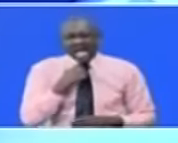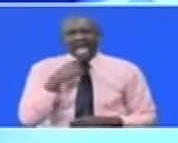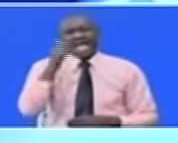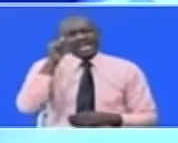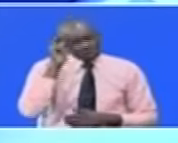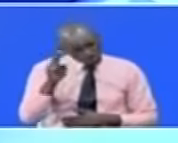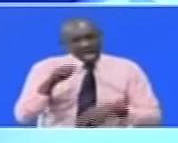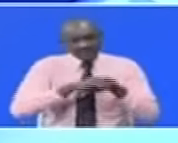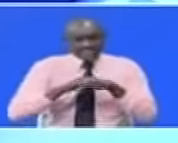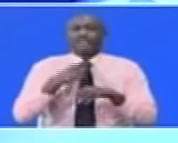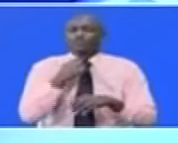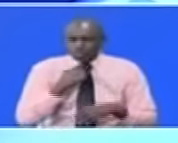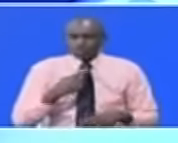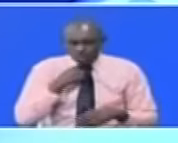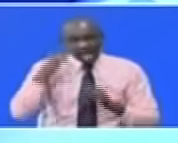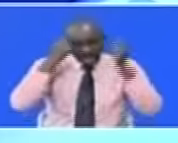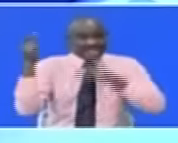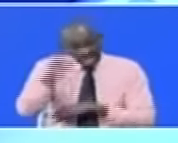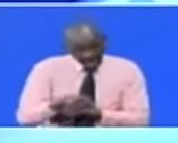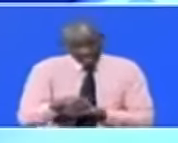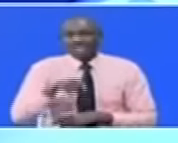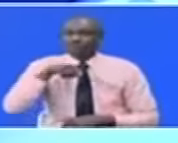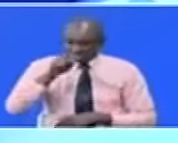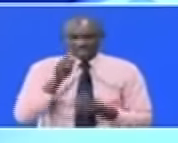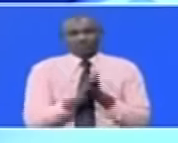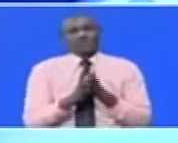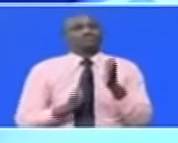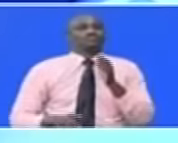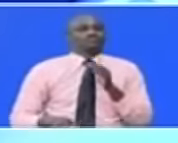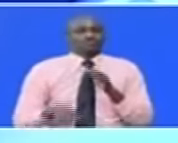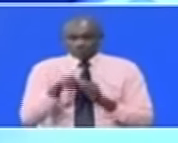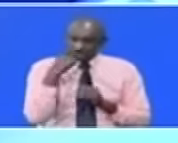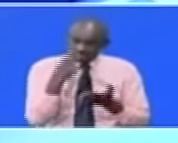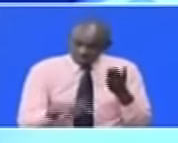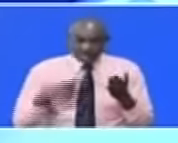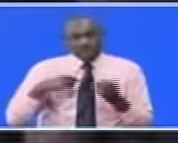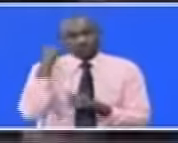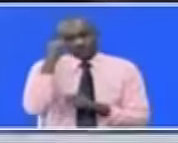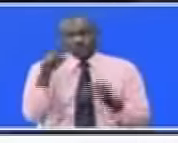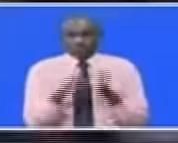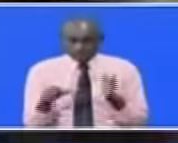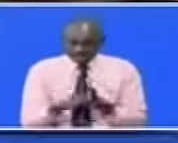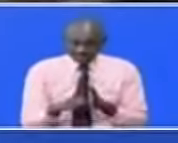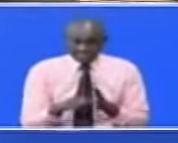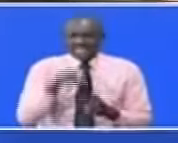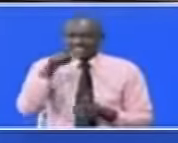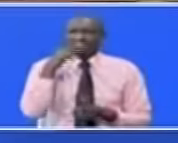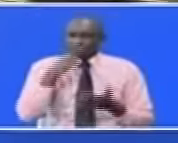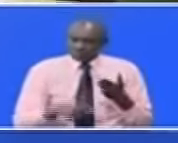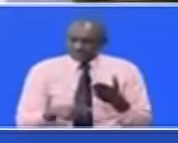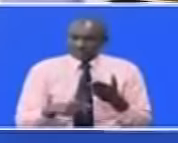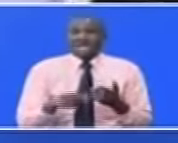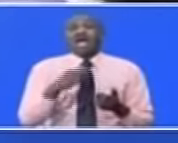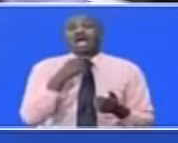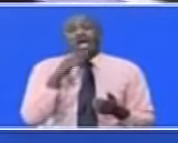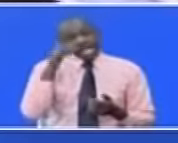peacekeepers imposed on his country in his most confrontational comments yet on a mounting political crisis. The African Union said this month it was